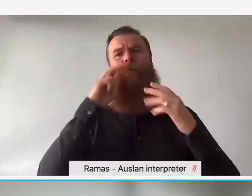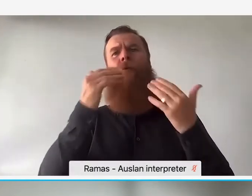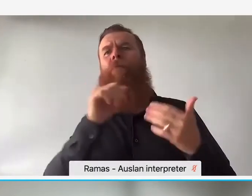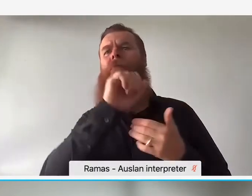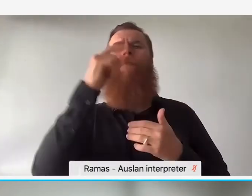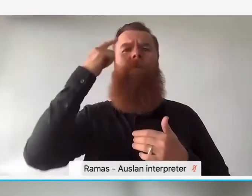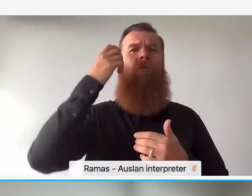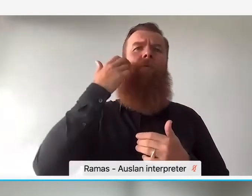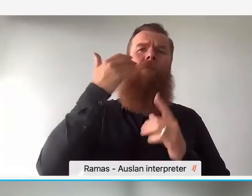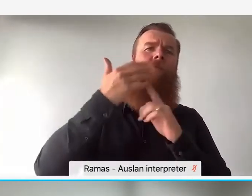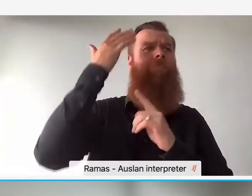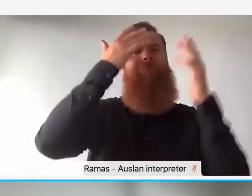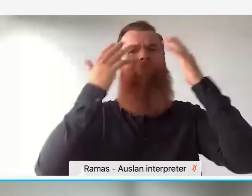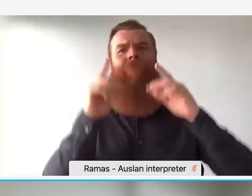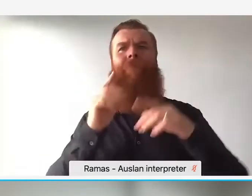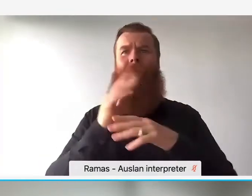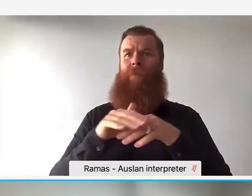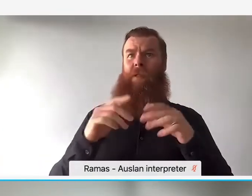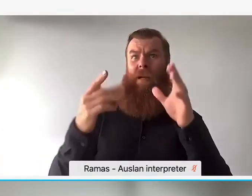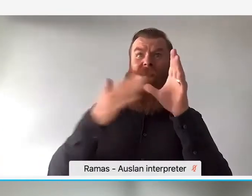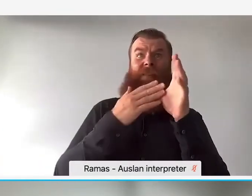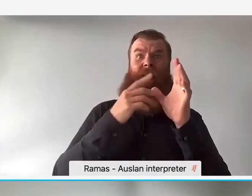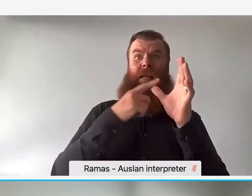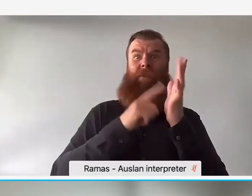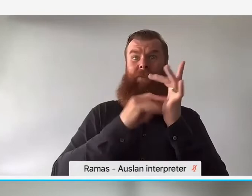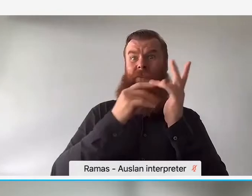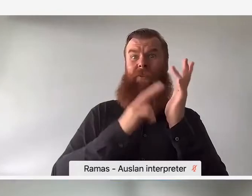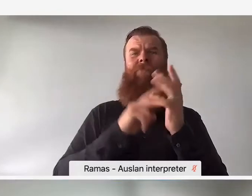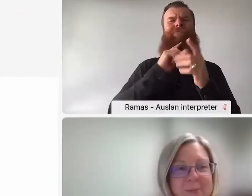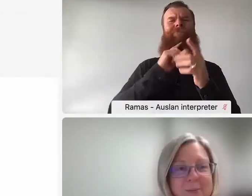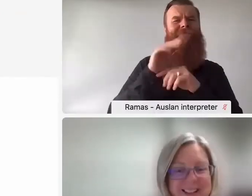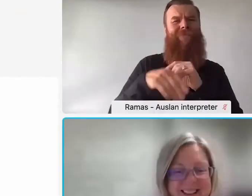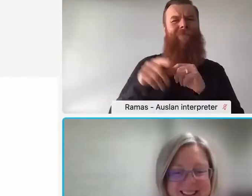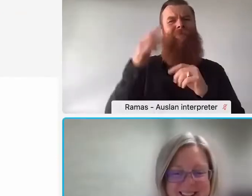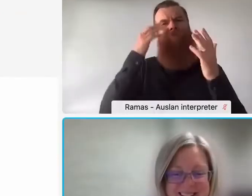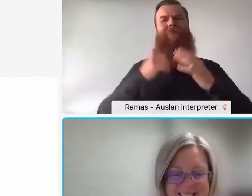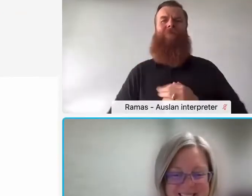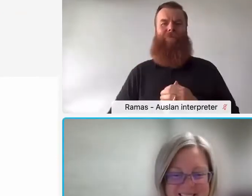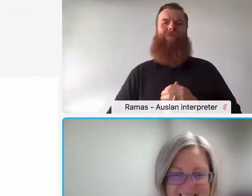Alison's had a chance to provide her information. Thank you so much, Emma.